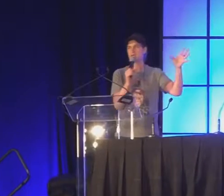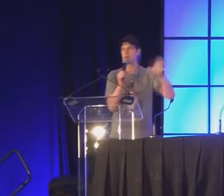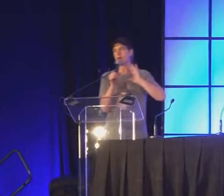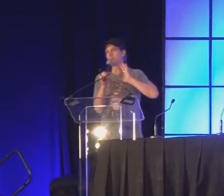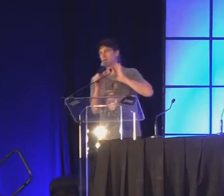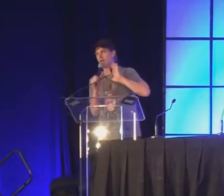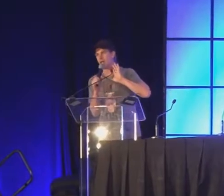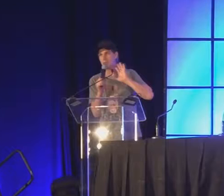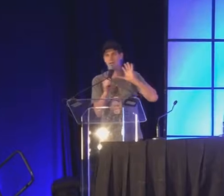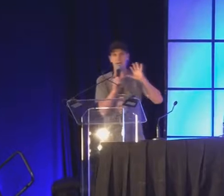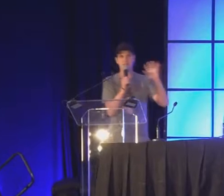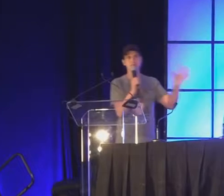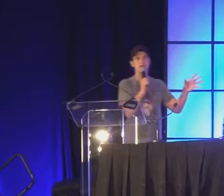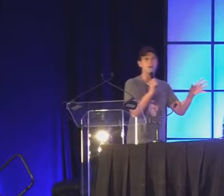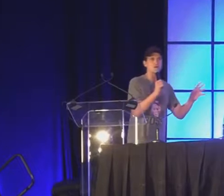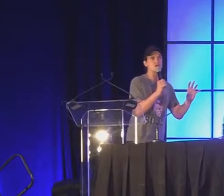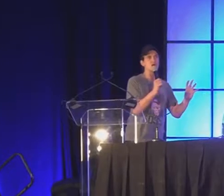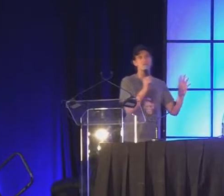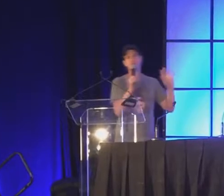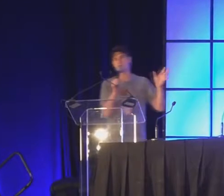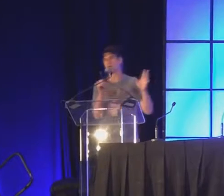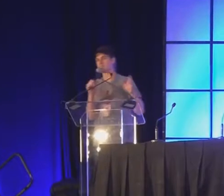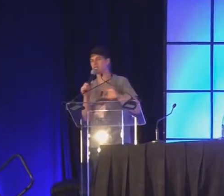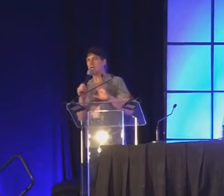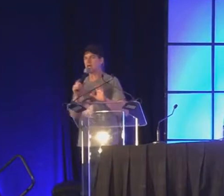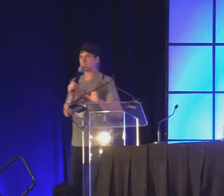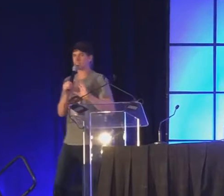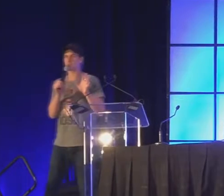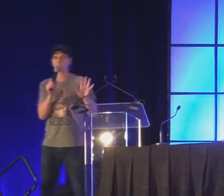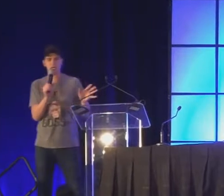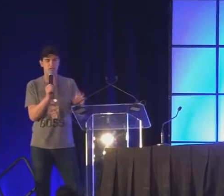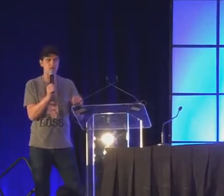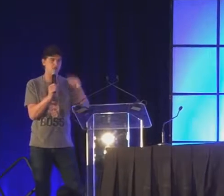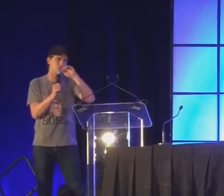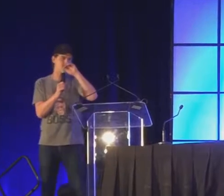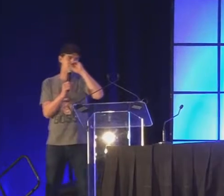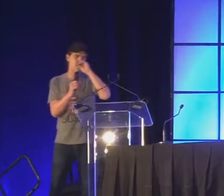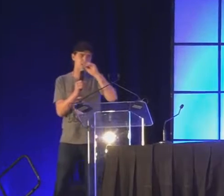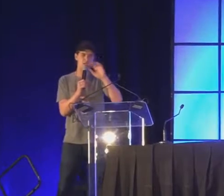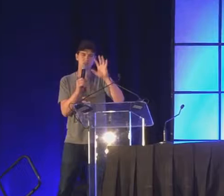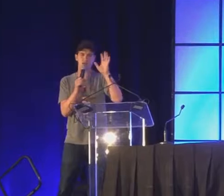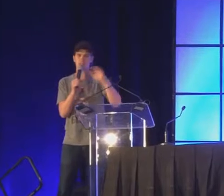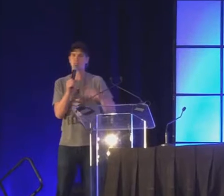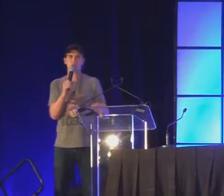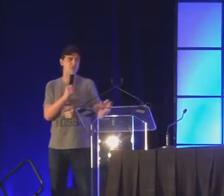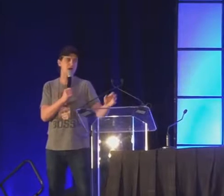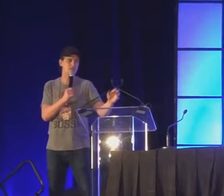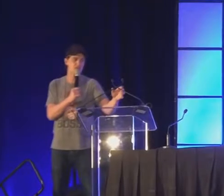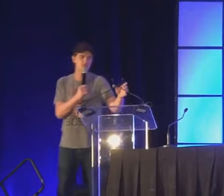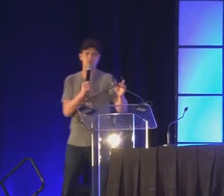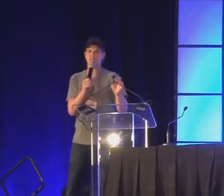different state, and staying in a hotel for 2 months, and it just was like, it really was like, I had